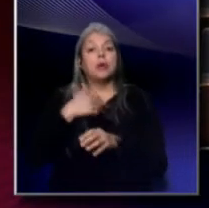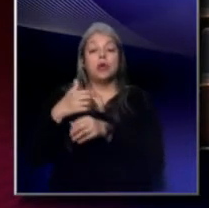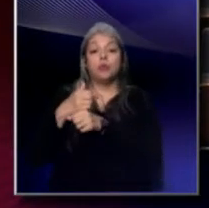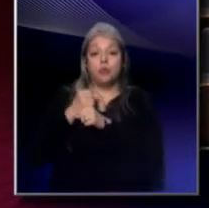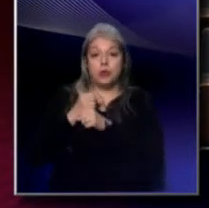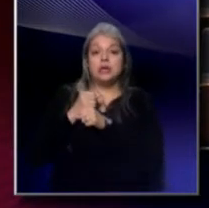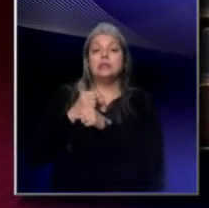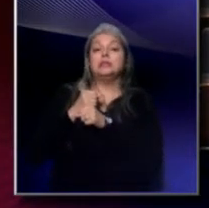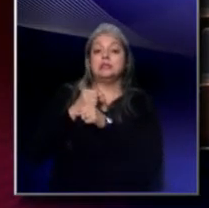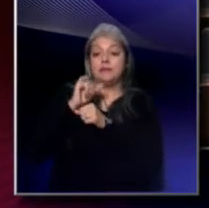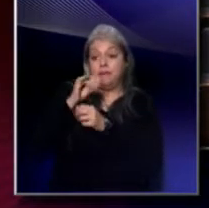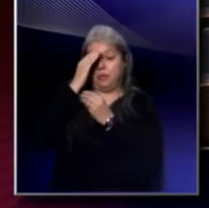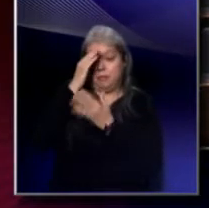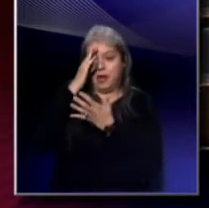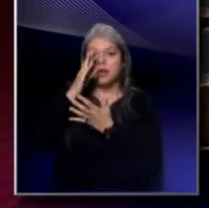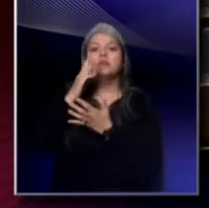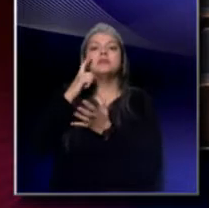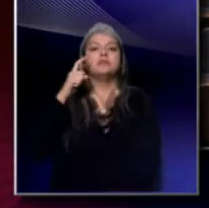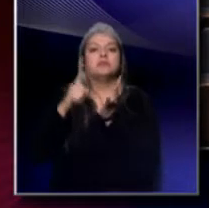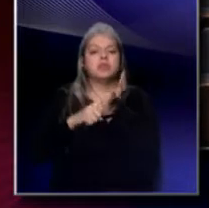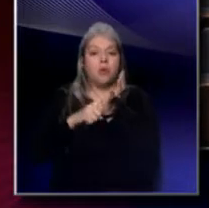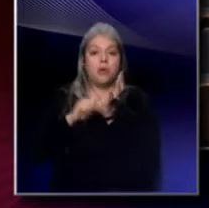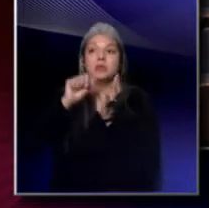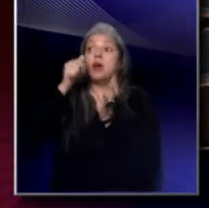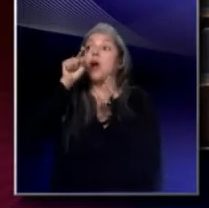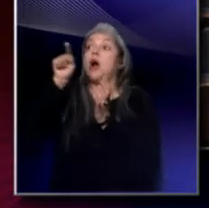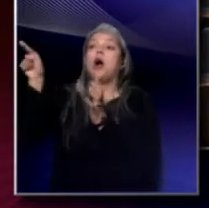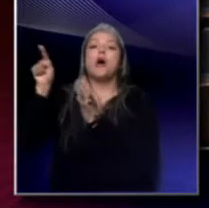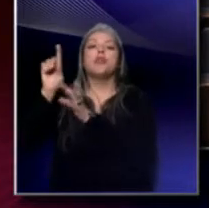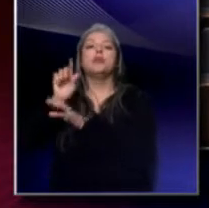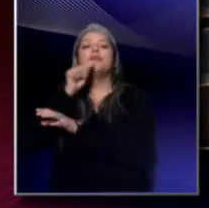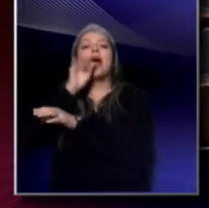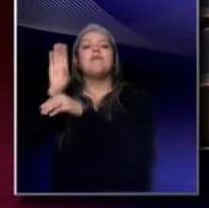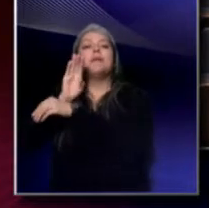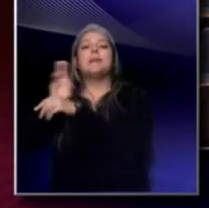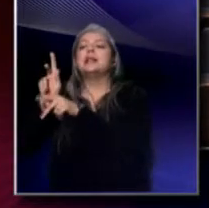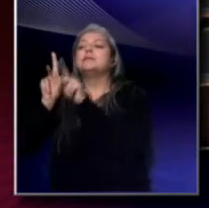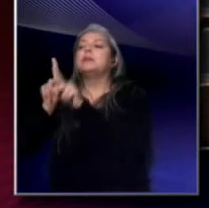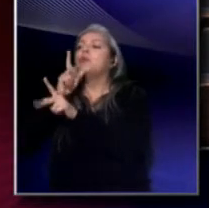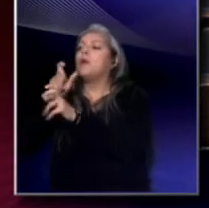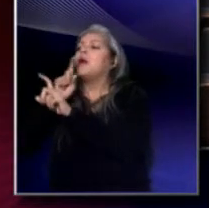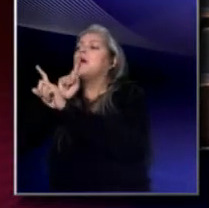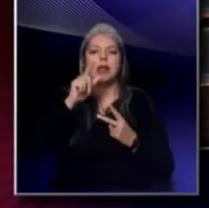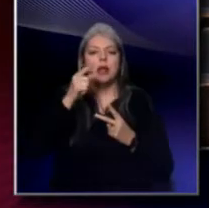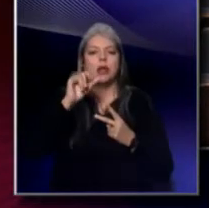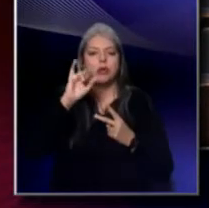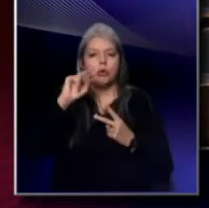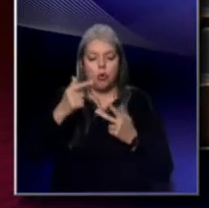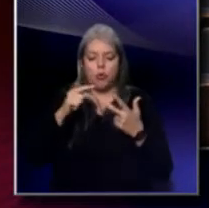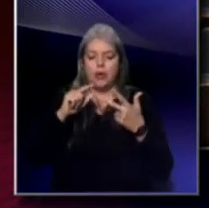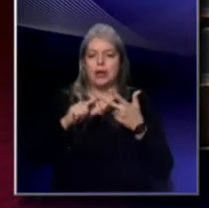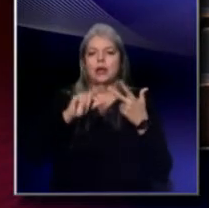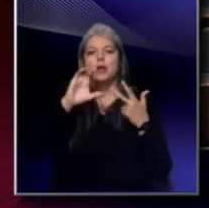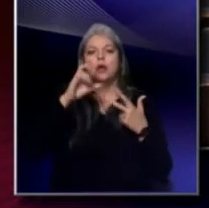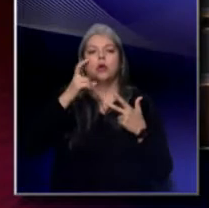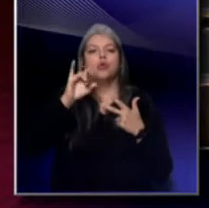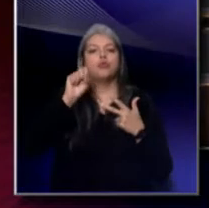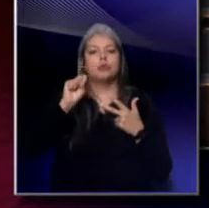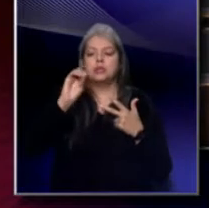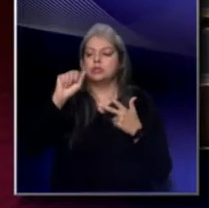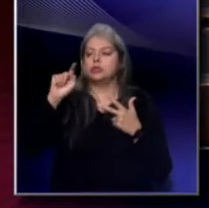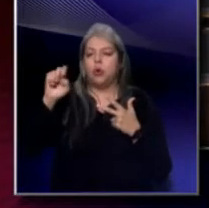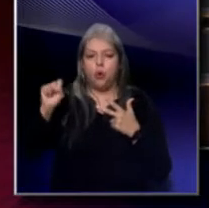by 2 to 3 fold of what you normally find in the private sector for response rates for consumers. So for the tremendous job they've done last